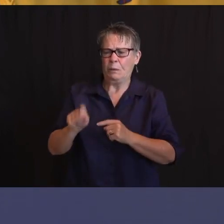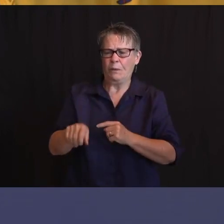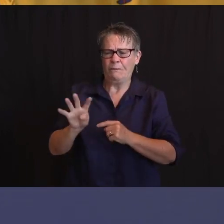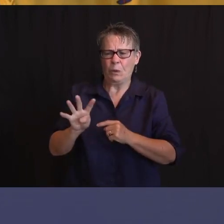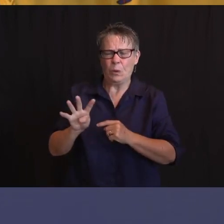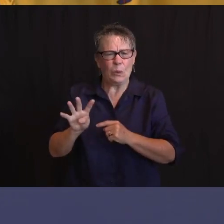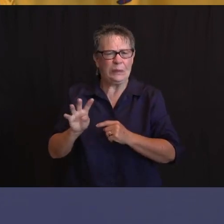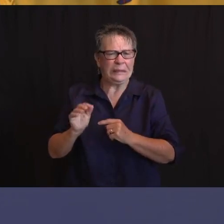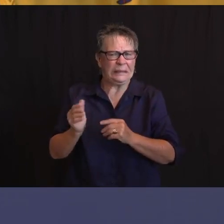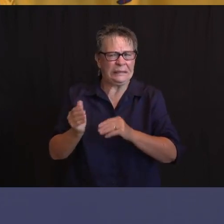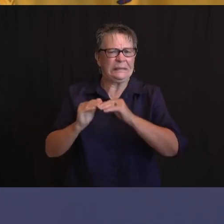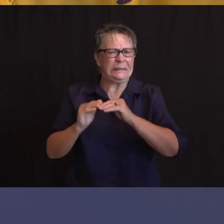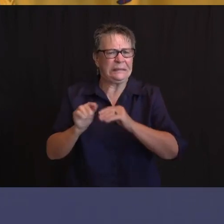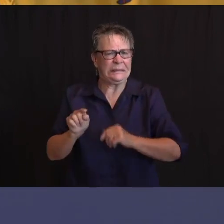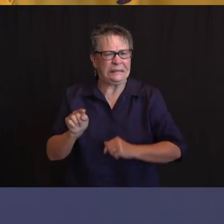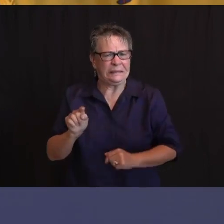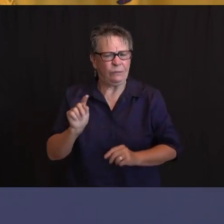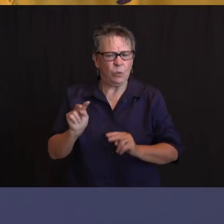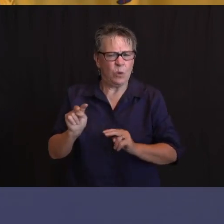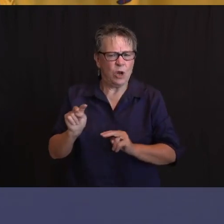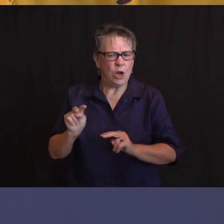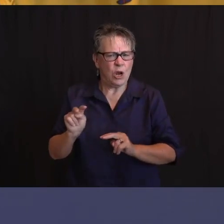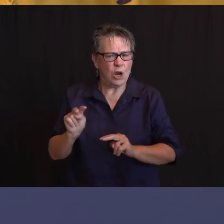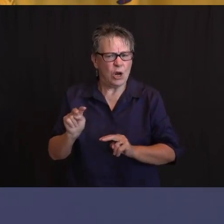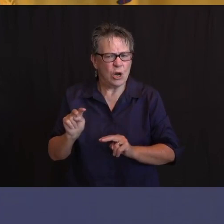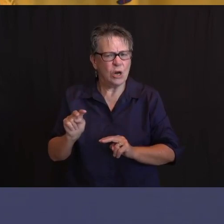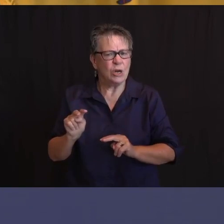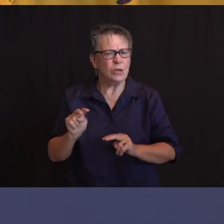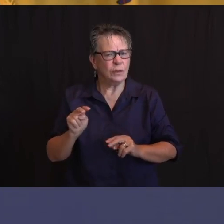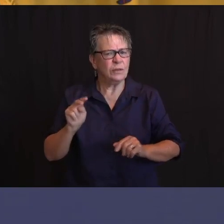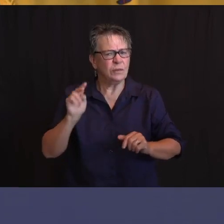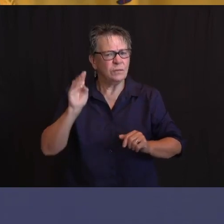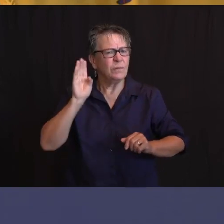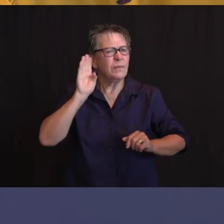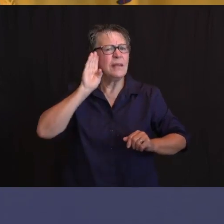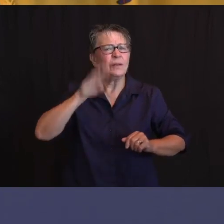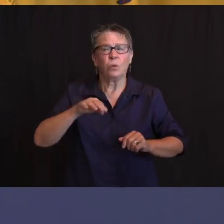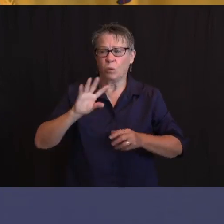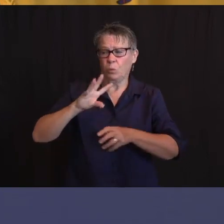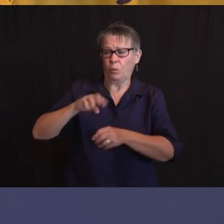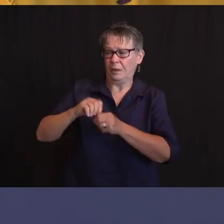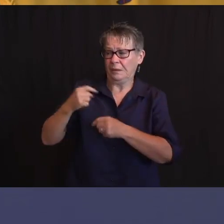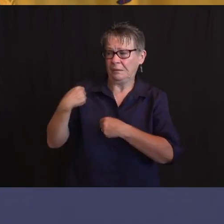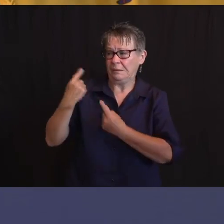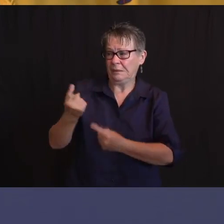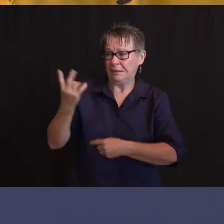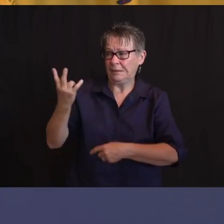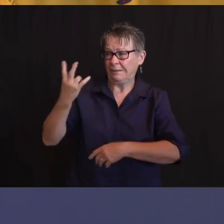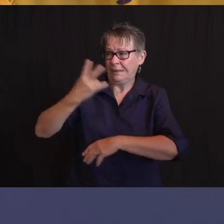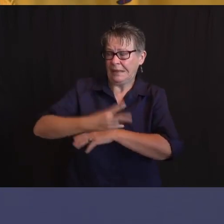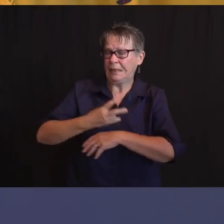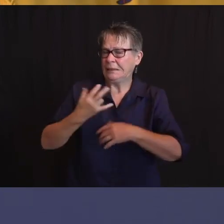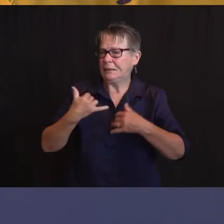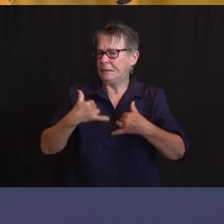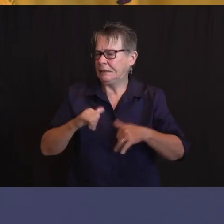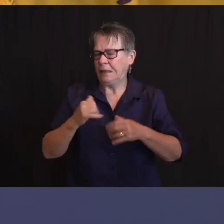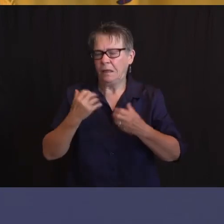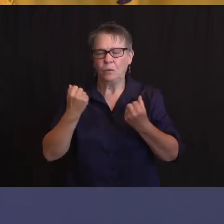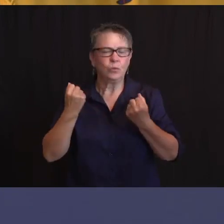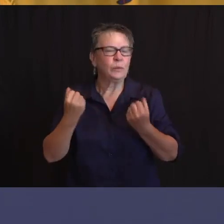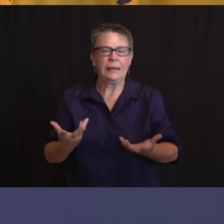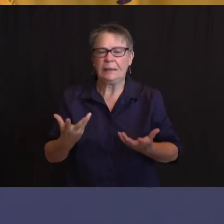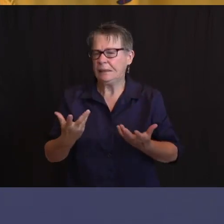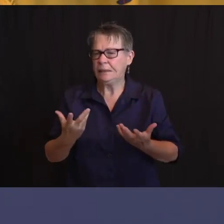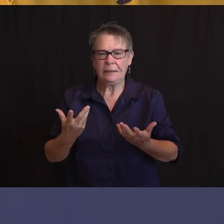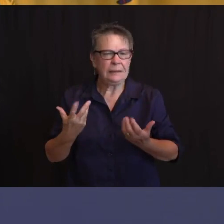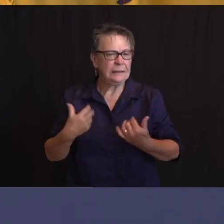That's an undeniable reality. Now, our spot positivity is among the lowest in the nation, so that tells us that a lot of people are getting